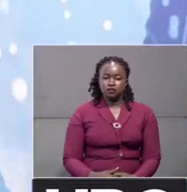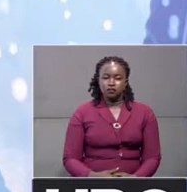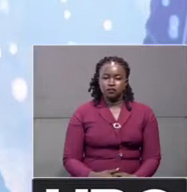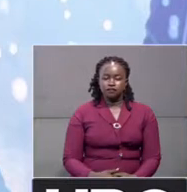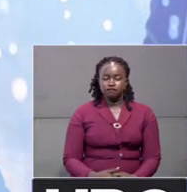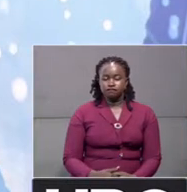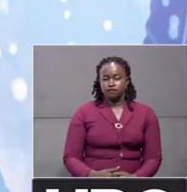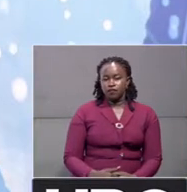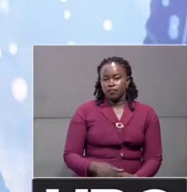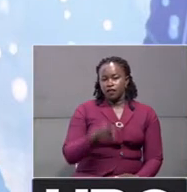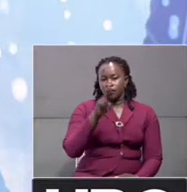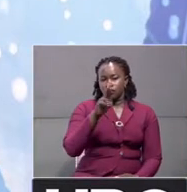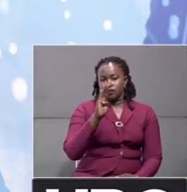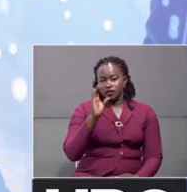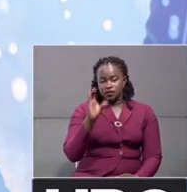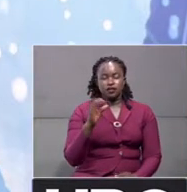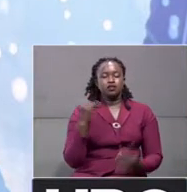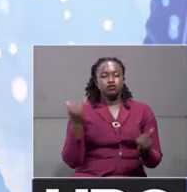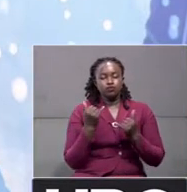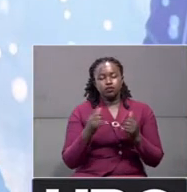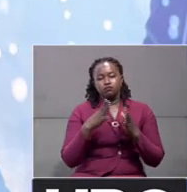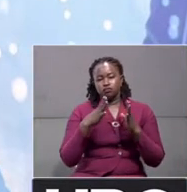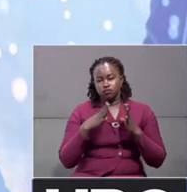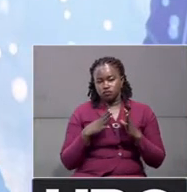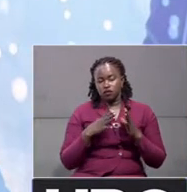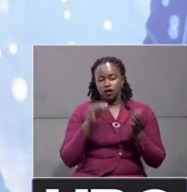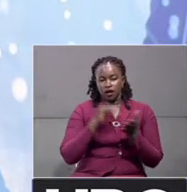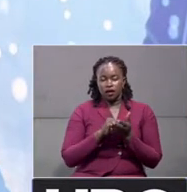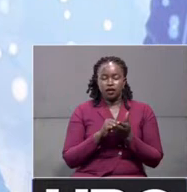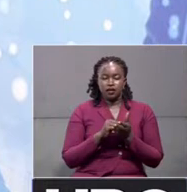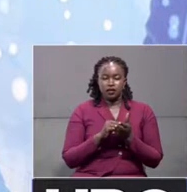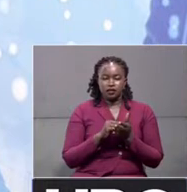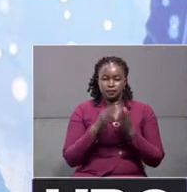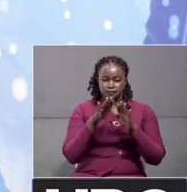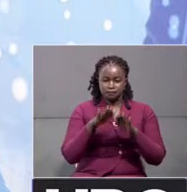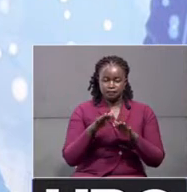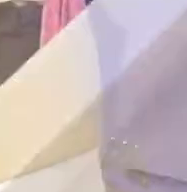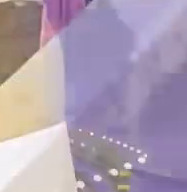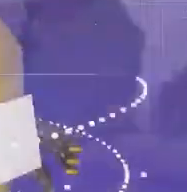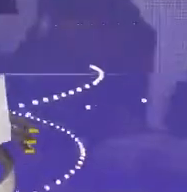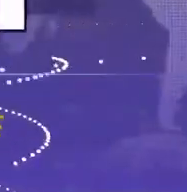Well, UBC News Tonight takes another short break, but return with more stories.